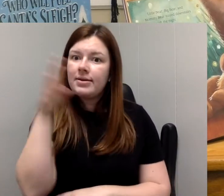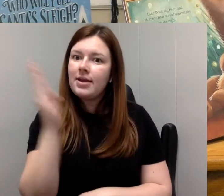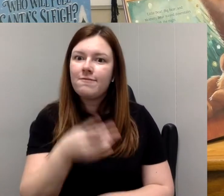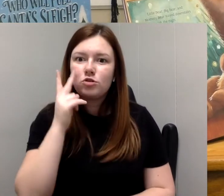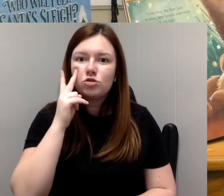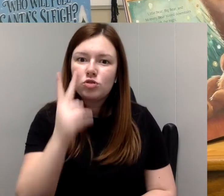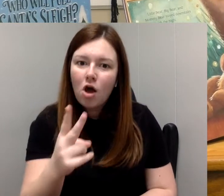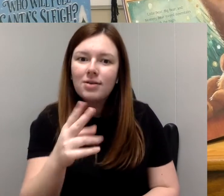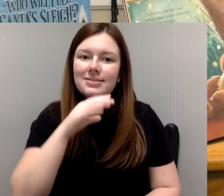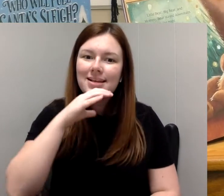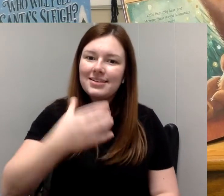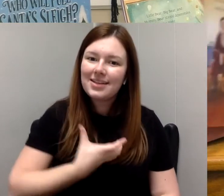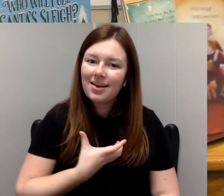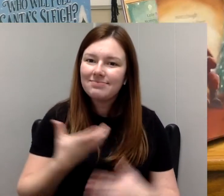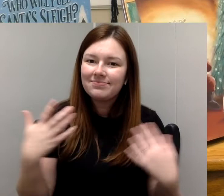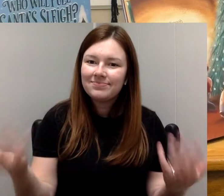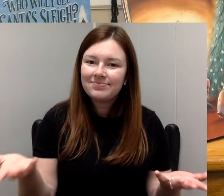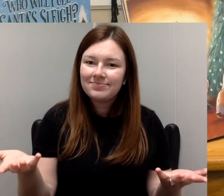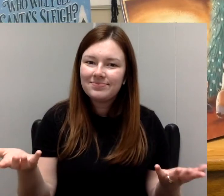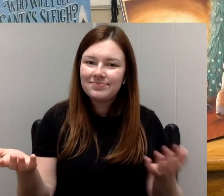did see Santa,